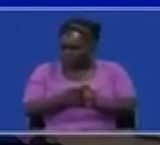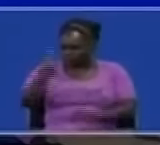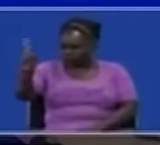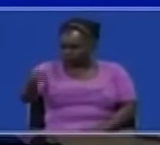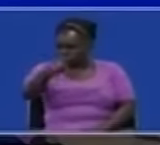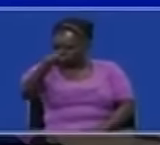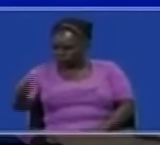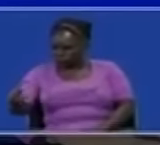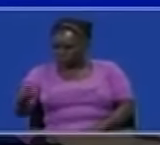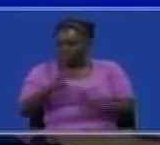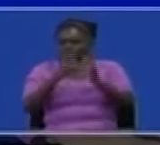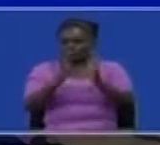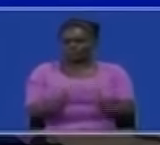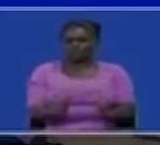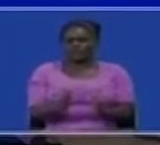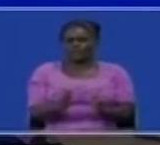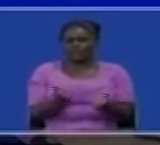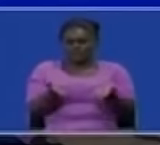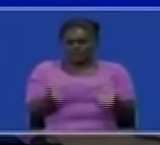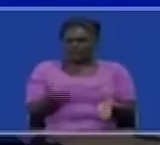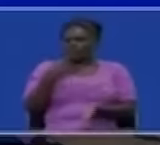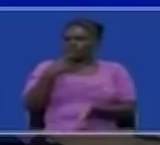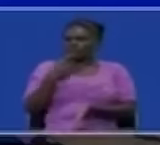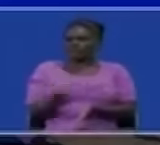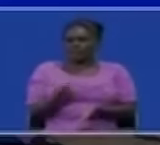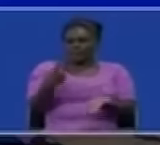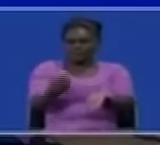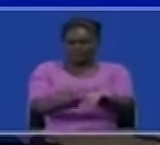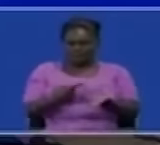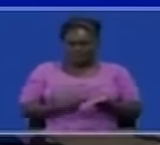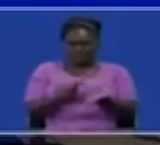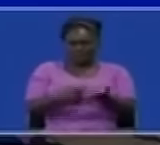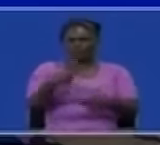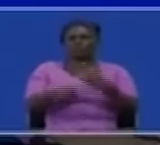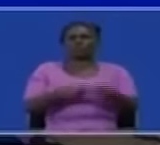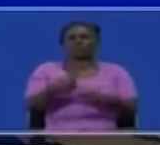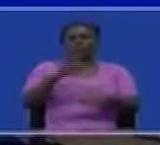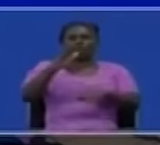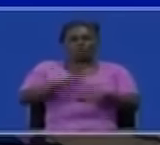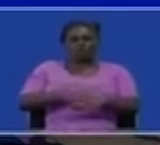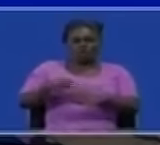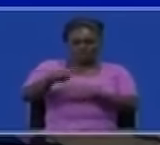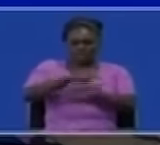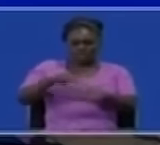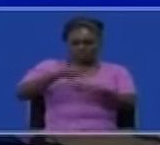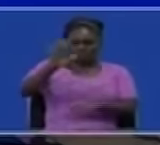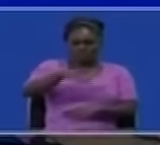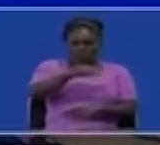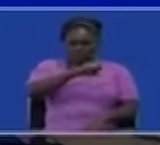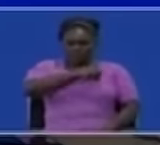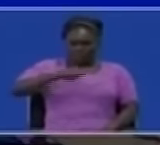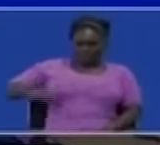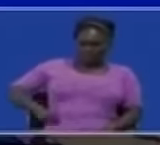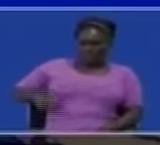irregular. But as our reporter Murimi Mwangi now tells us, debate is still ongoing regarding the National Assembly and Senate